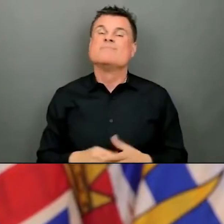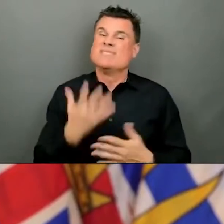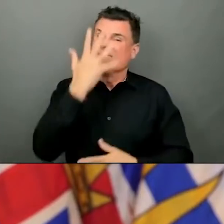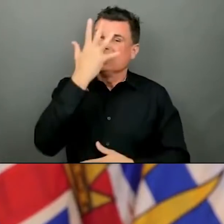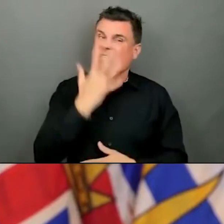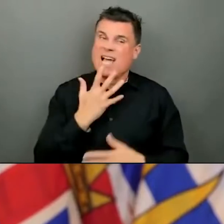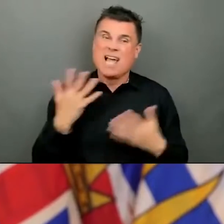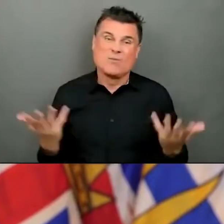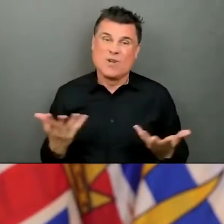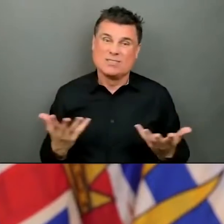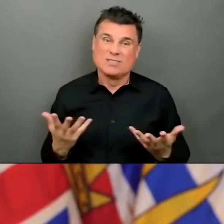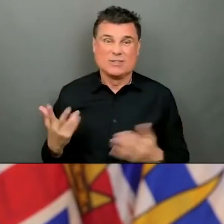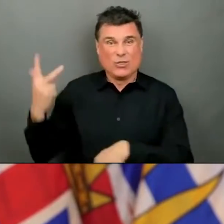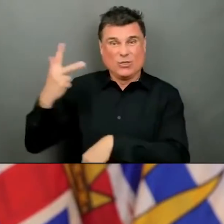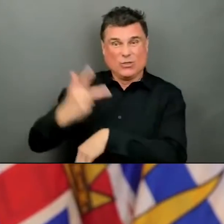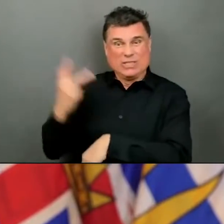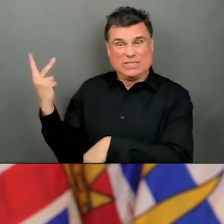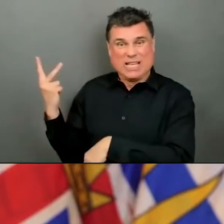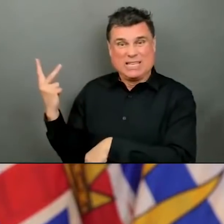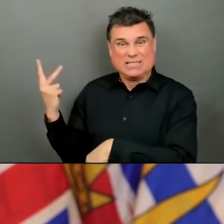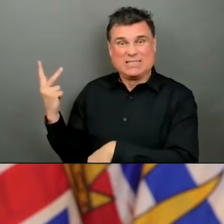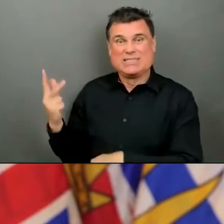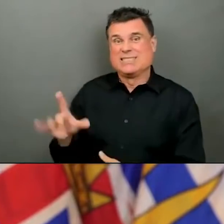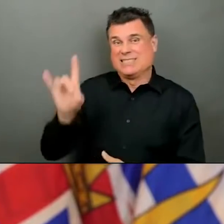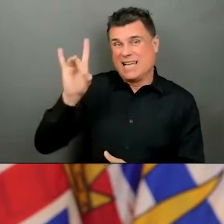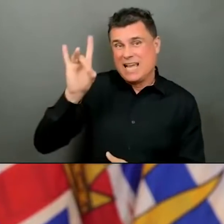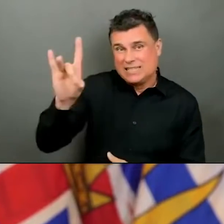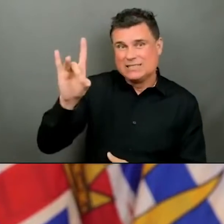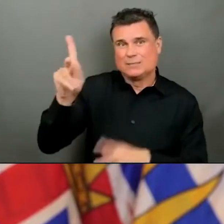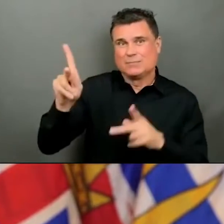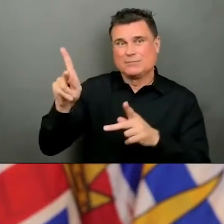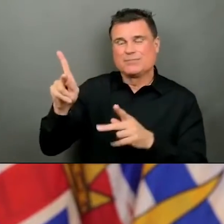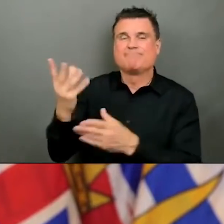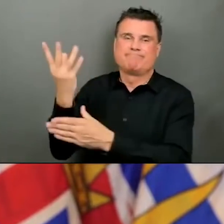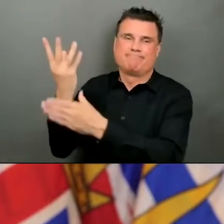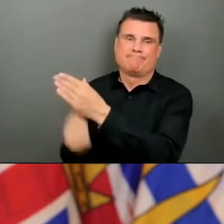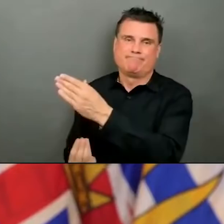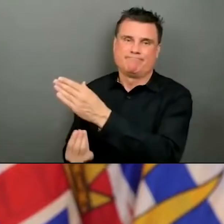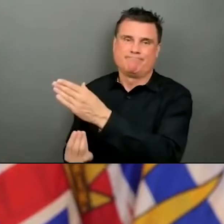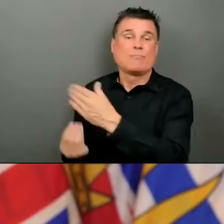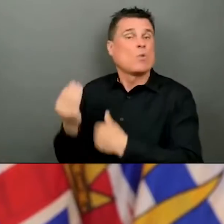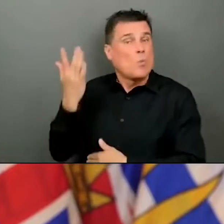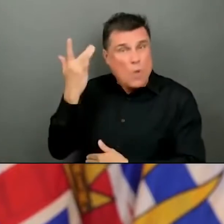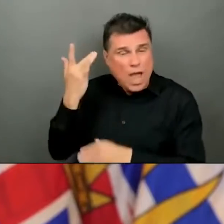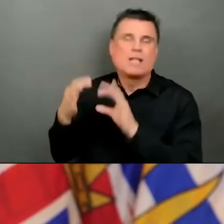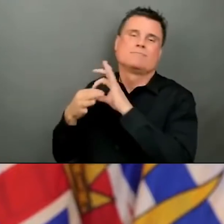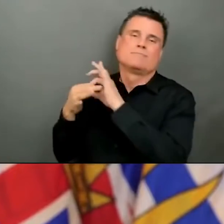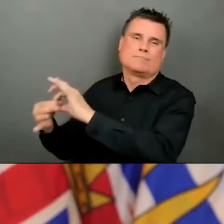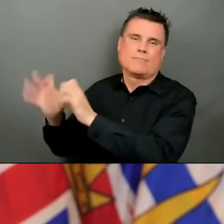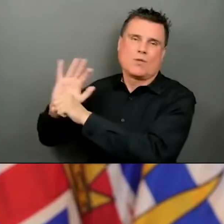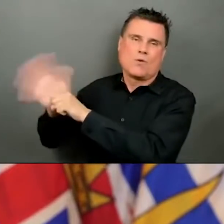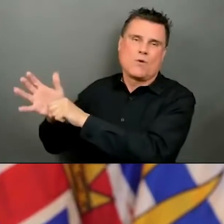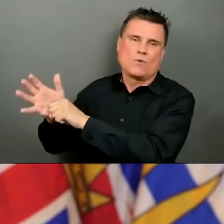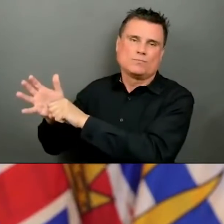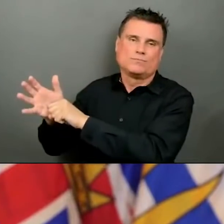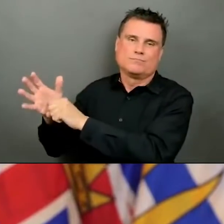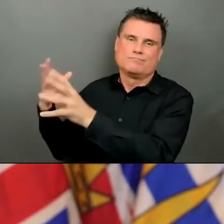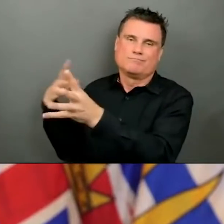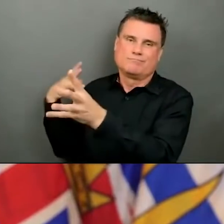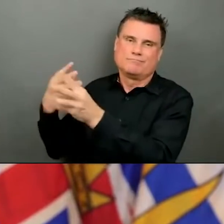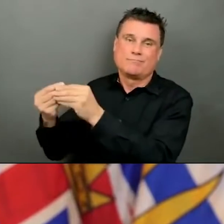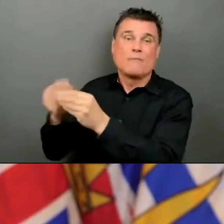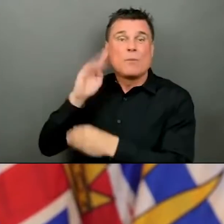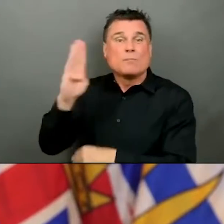from COVID-19 to 1,538. I'm also very saddened to report that in recent